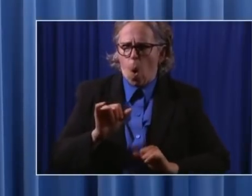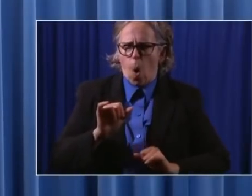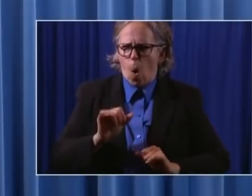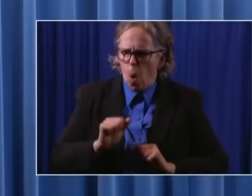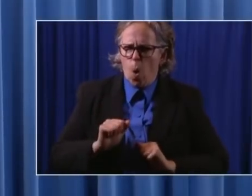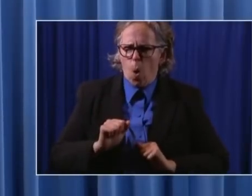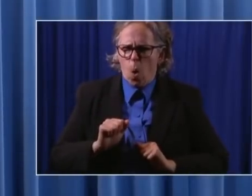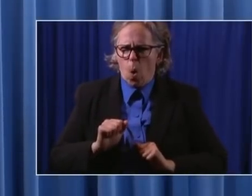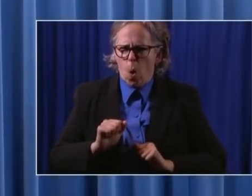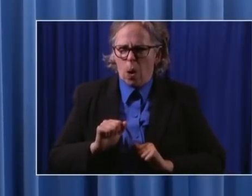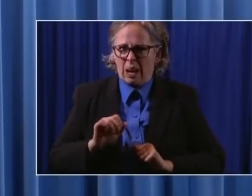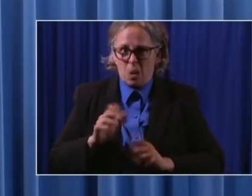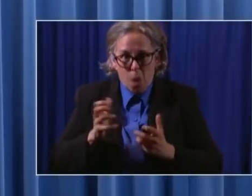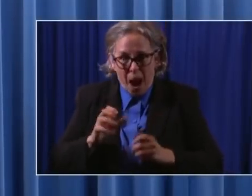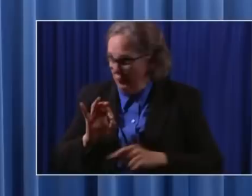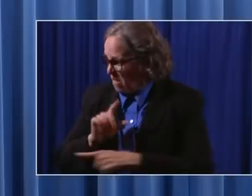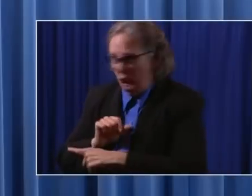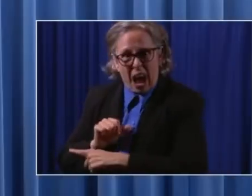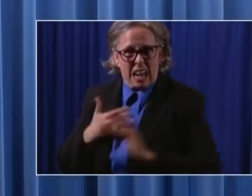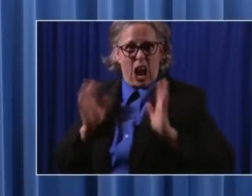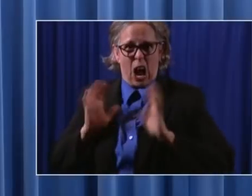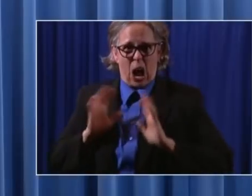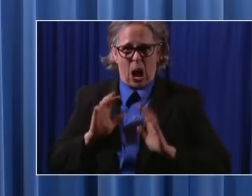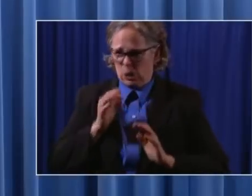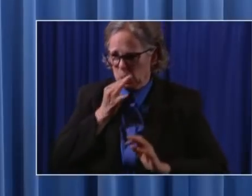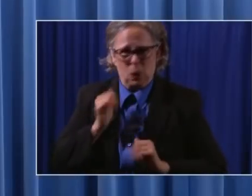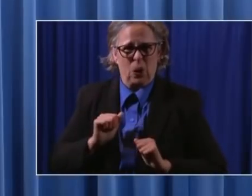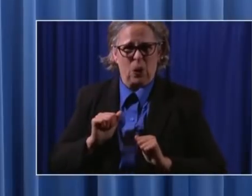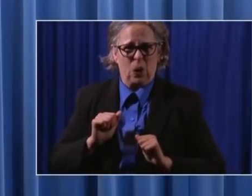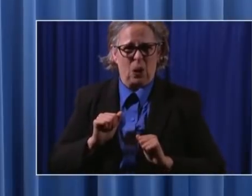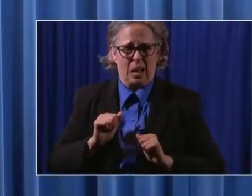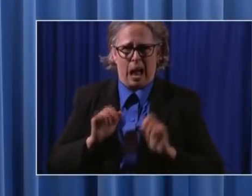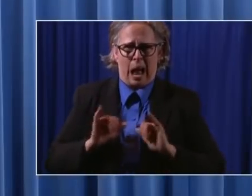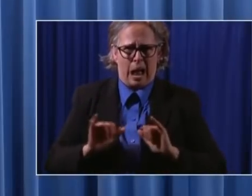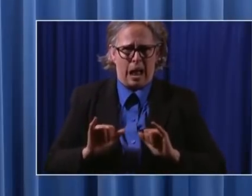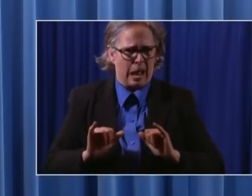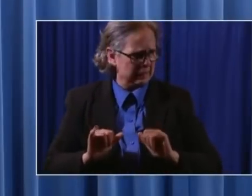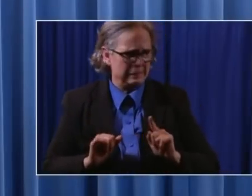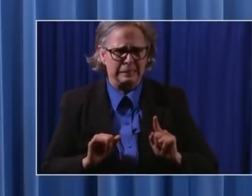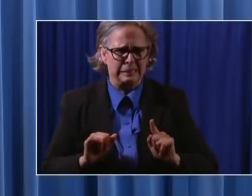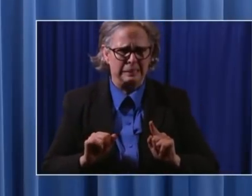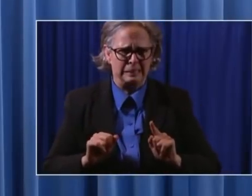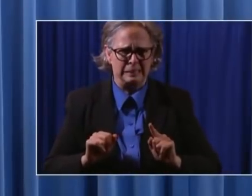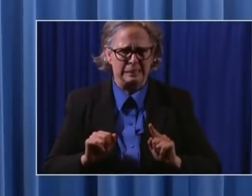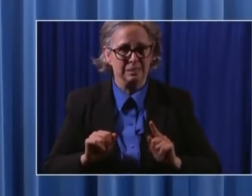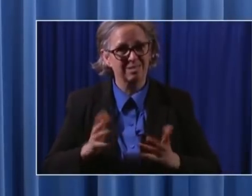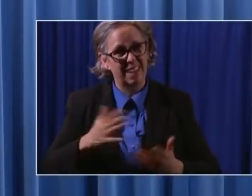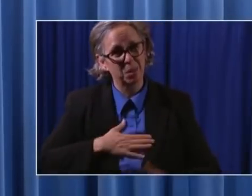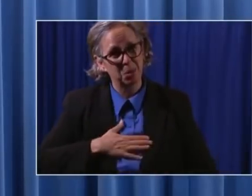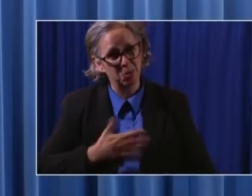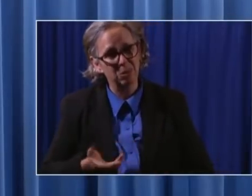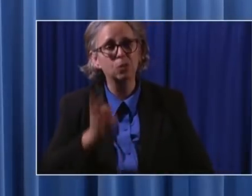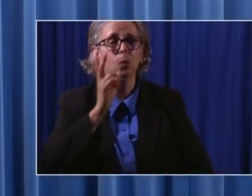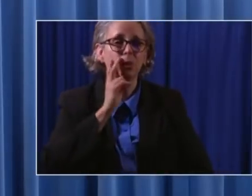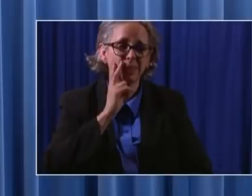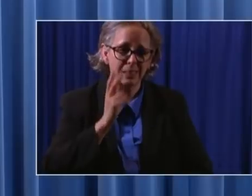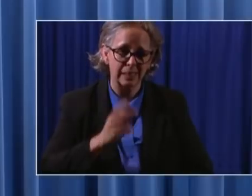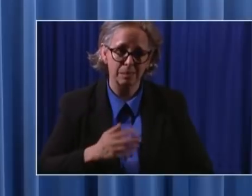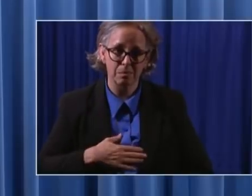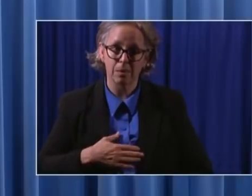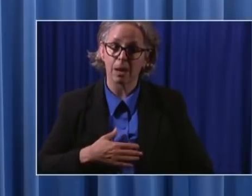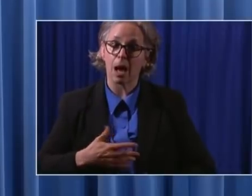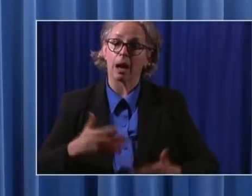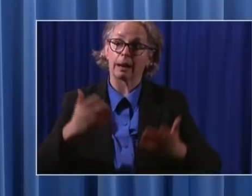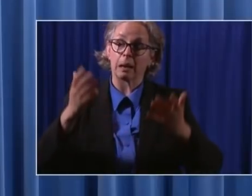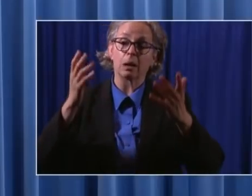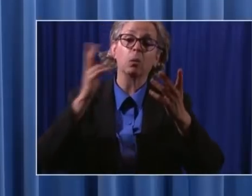short period of time, I hope that convinces them. So we'll see how good I'm doing at convincing people in a few days. Thank